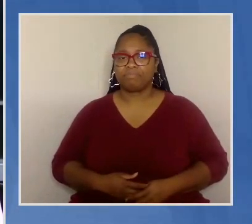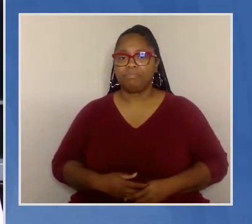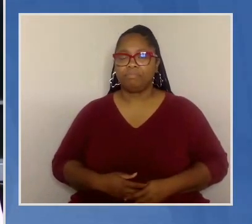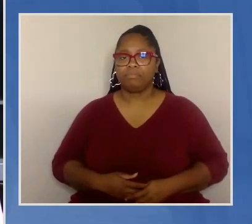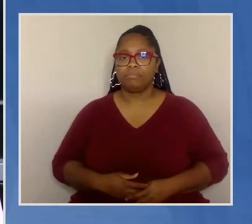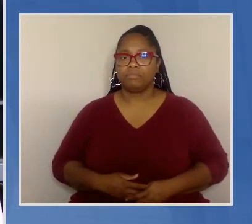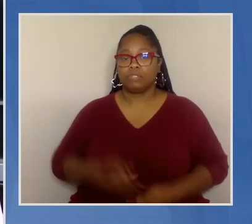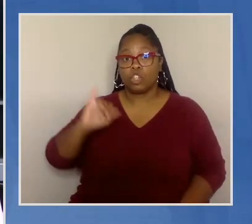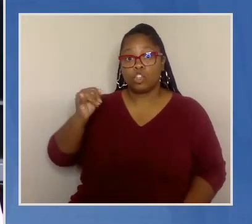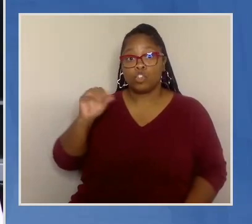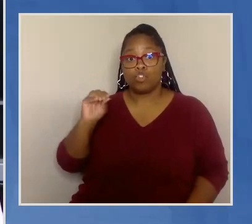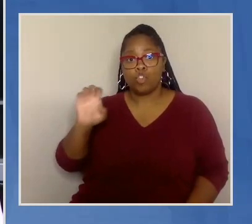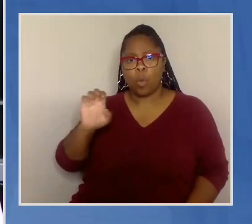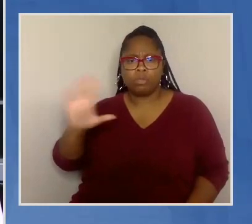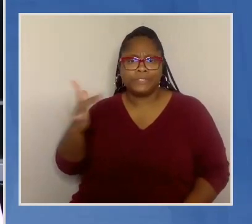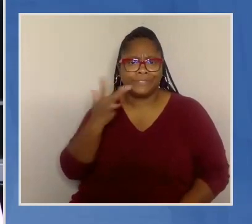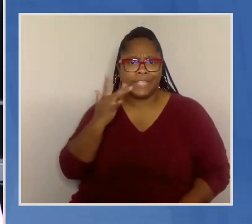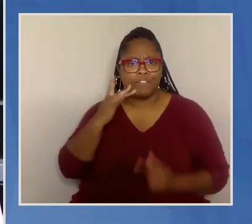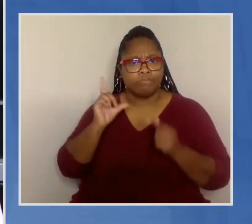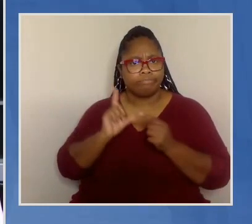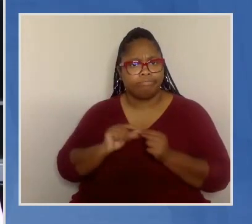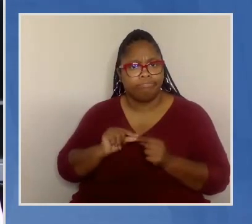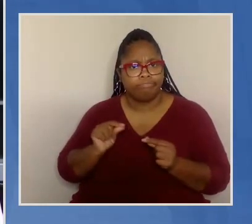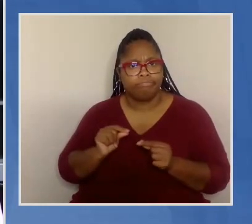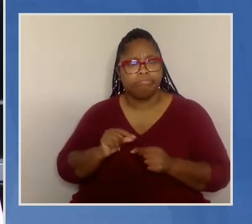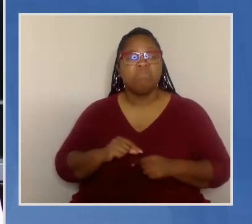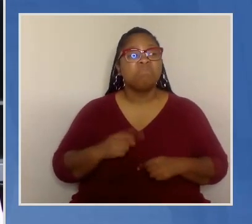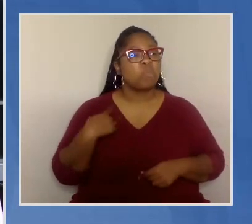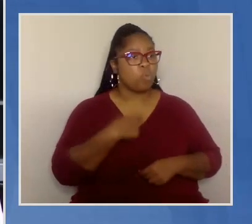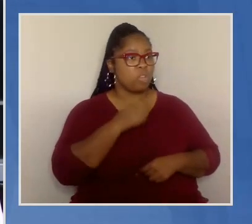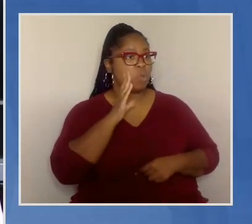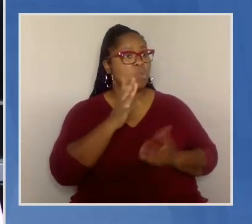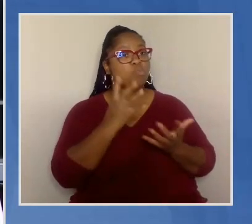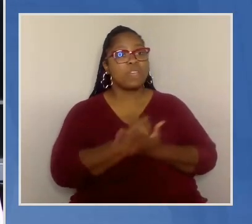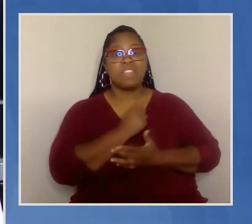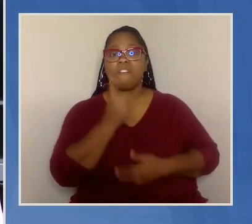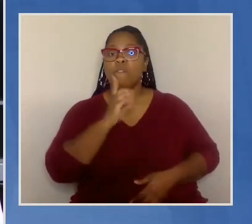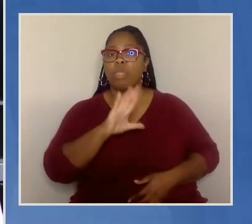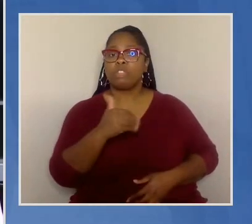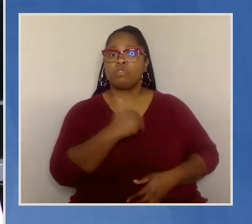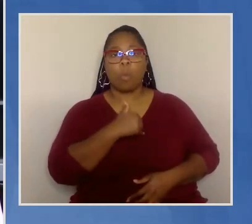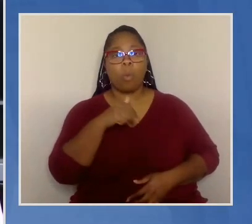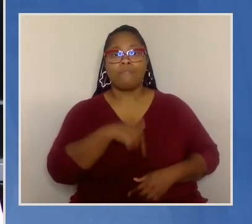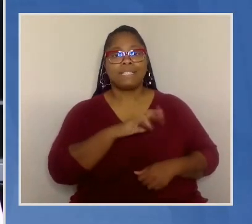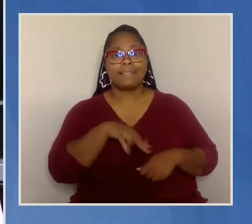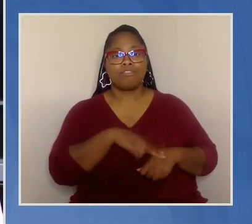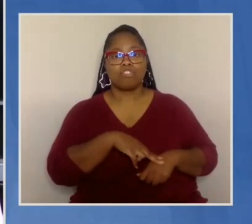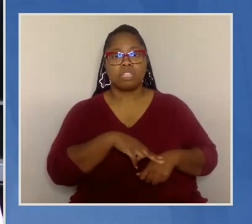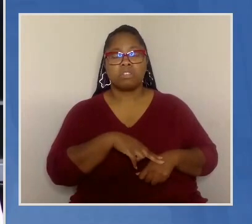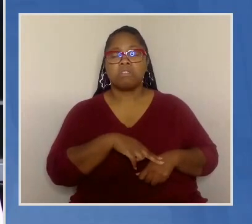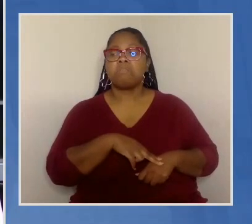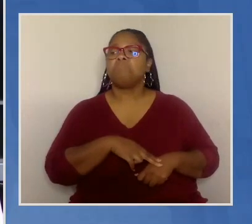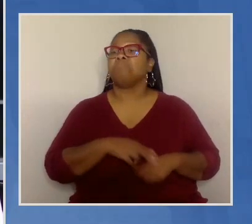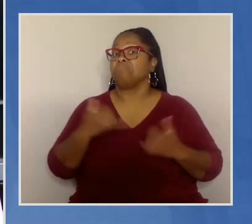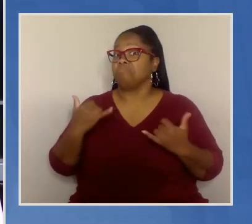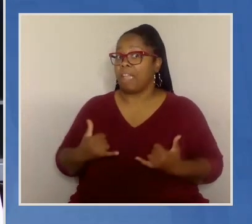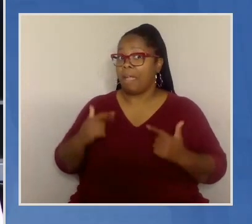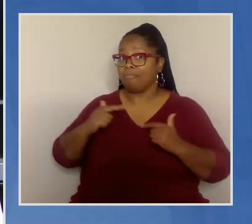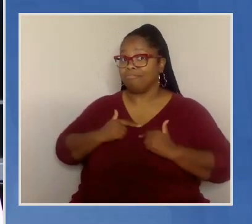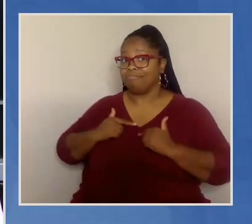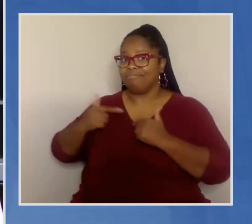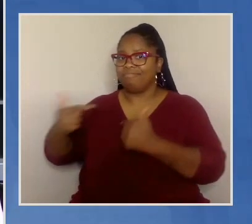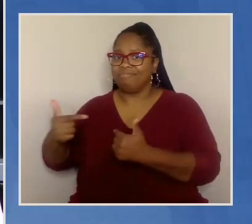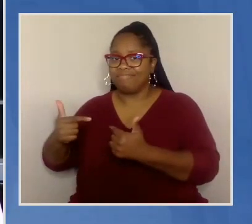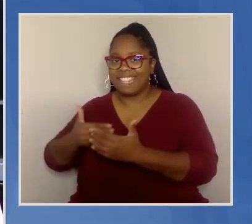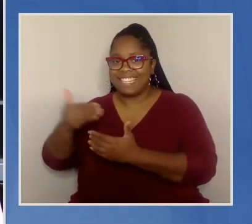As Joe likes to say, we are going to win this battle for the soul of the nation. And with that, I'm going to turn it over to